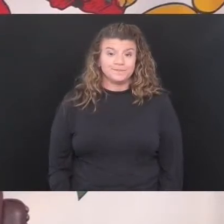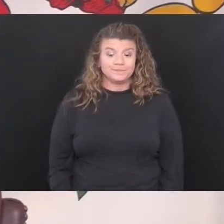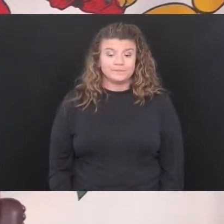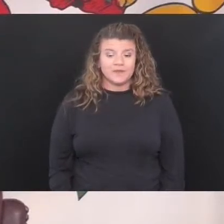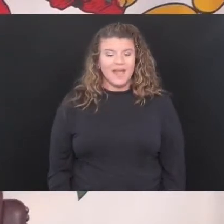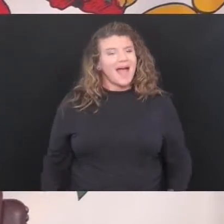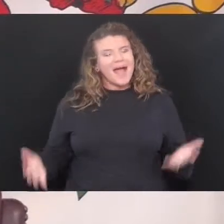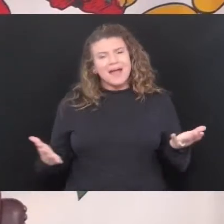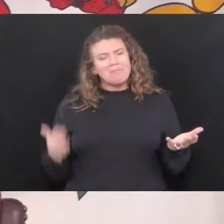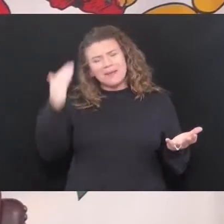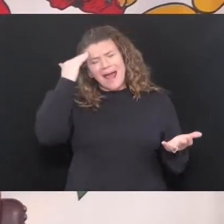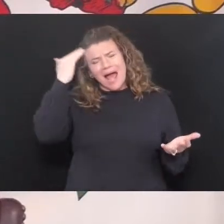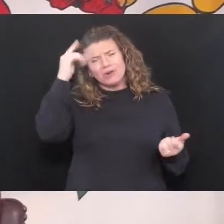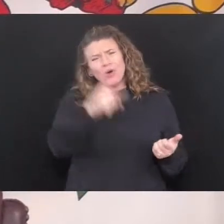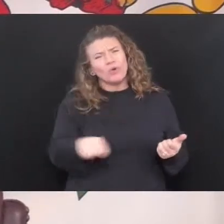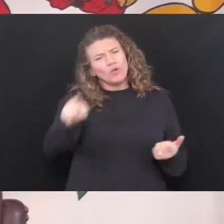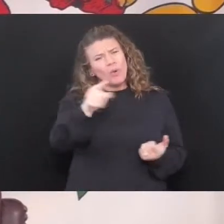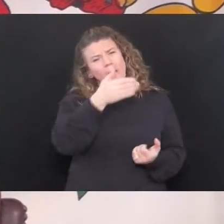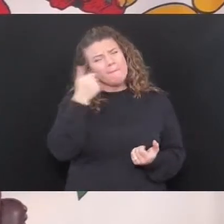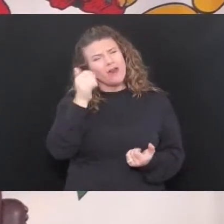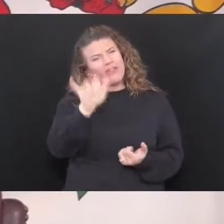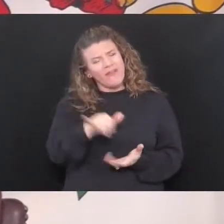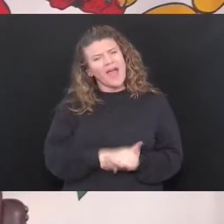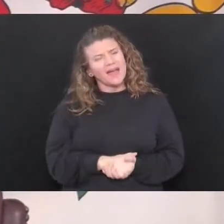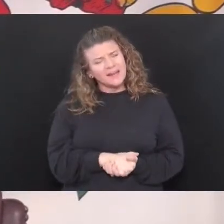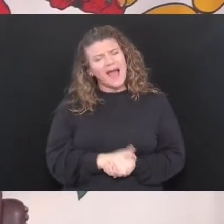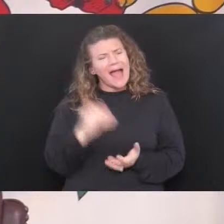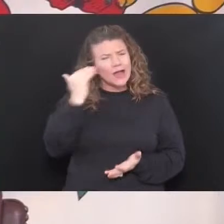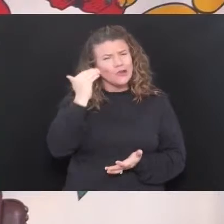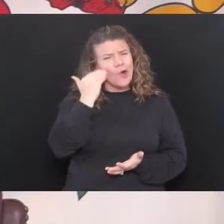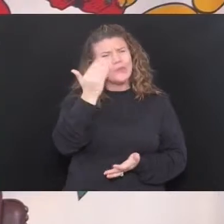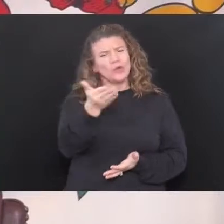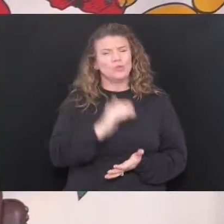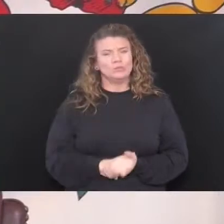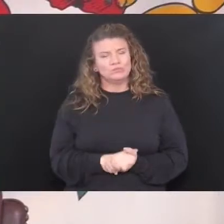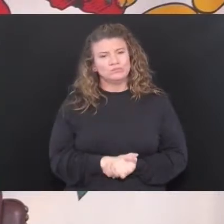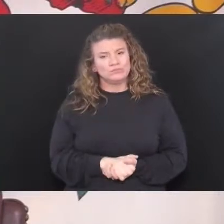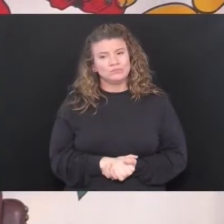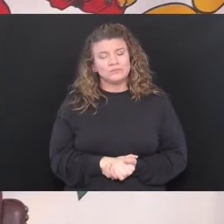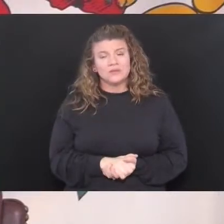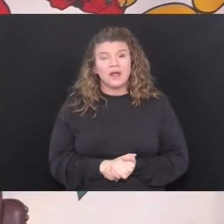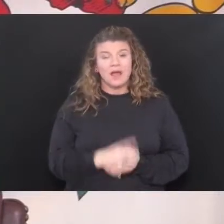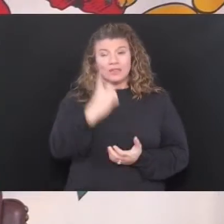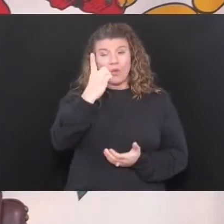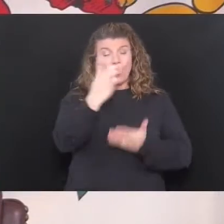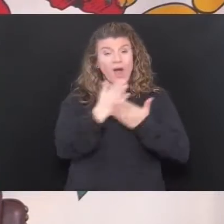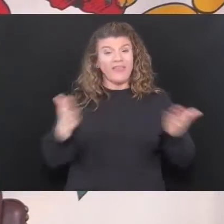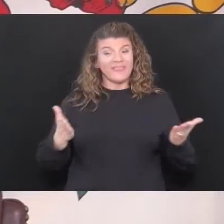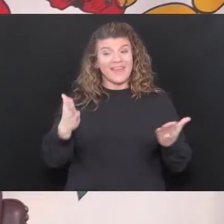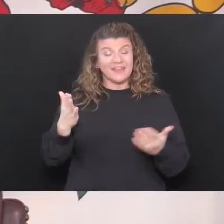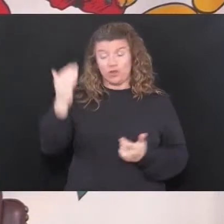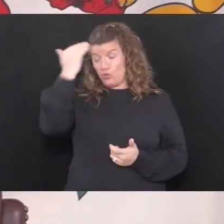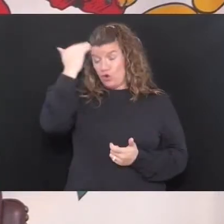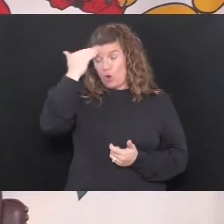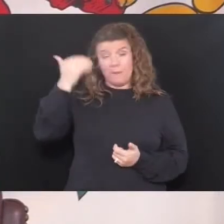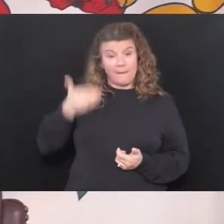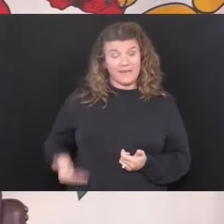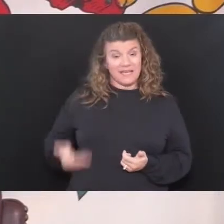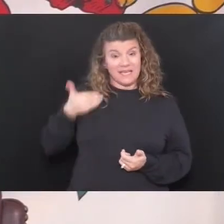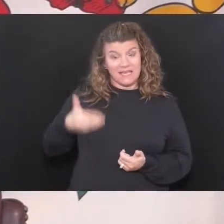But I know you better than that. I know you. The one thing you can say about me is just